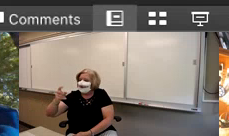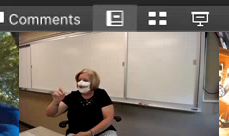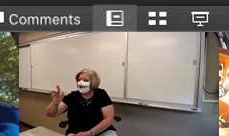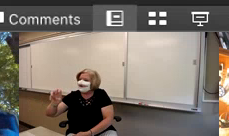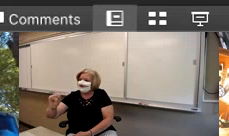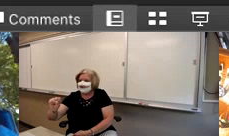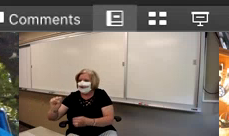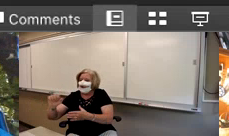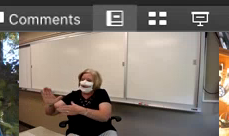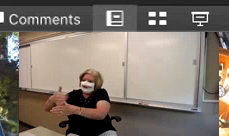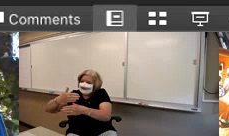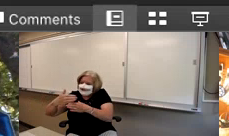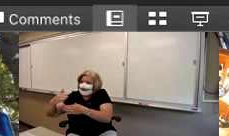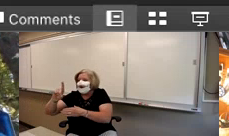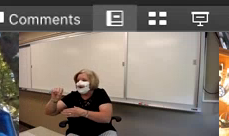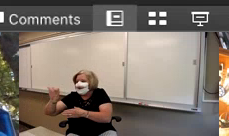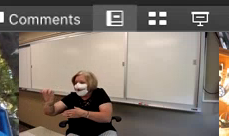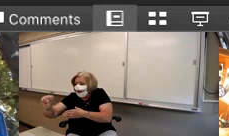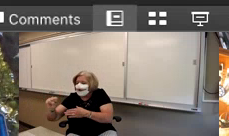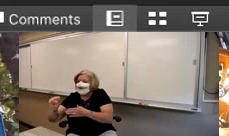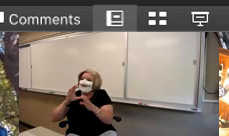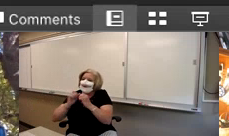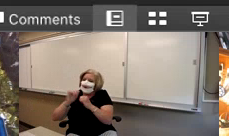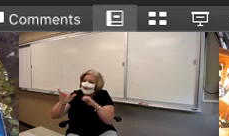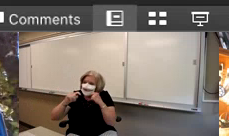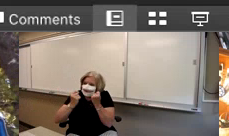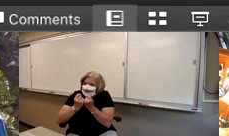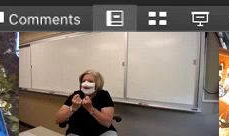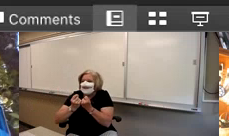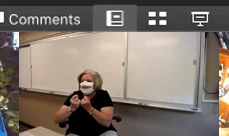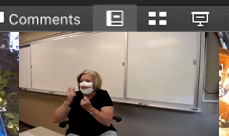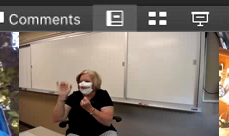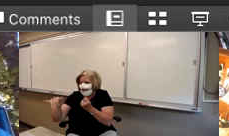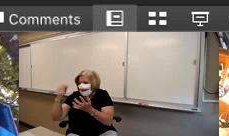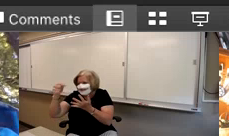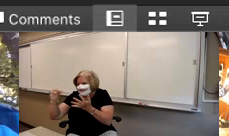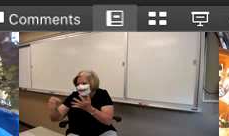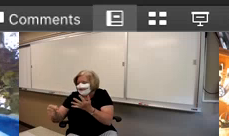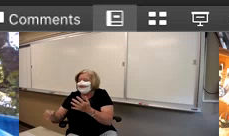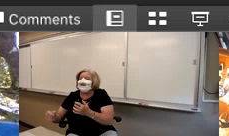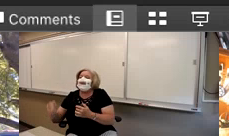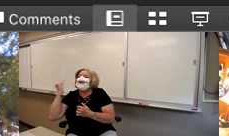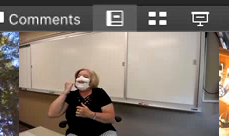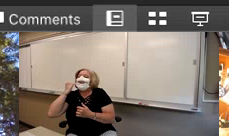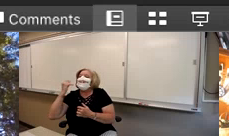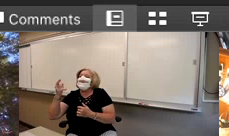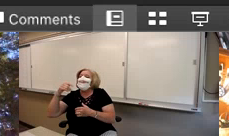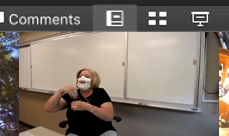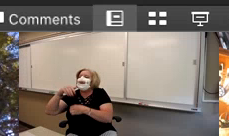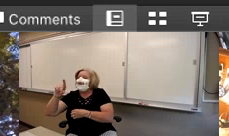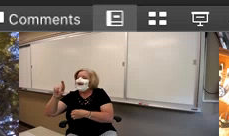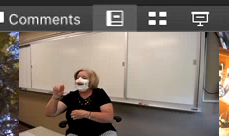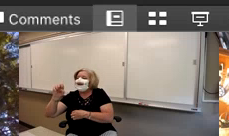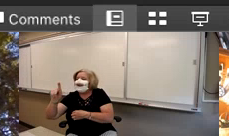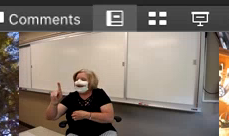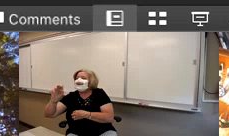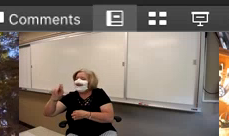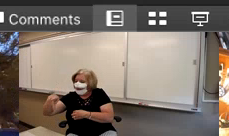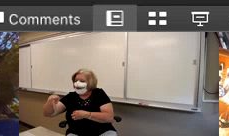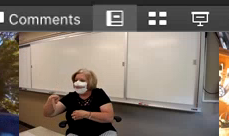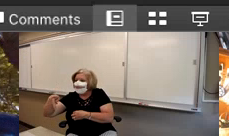on documents and communicating with your team. If you are in the desktop version, the